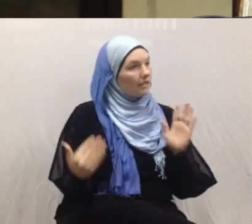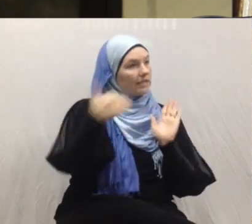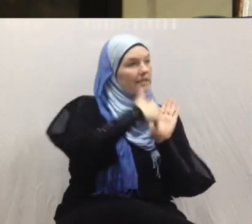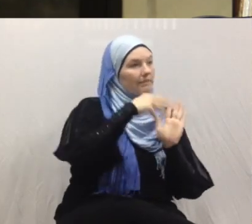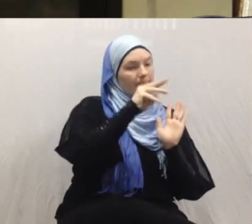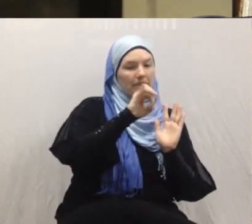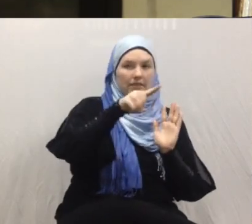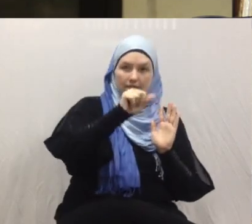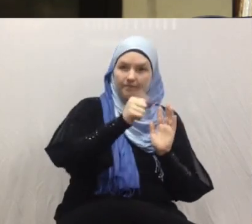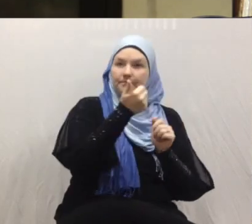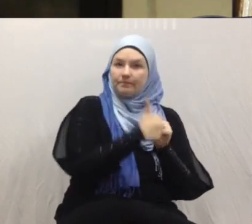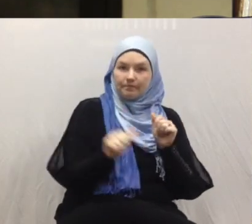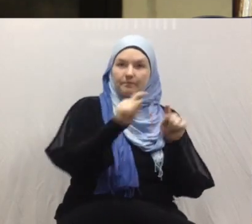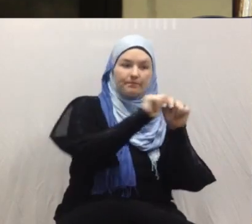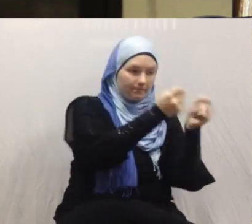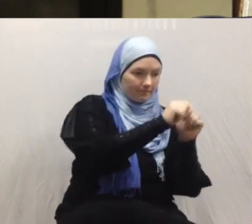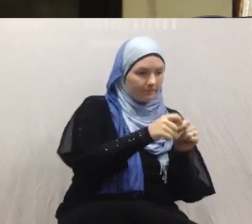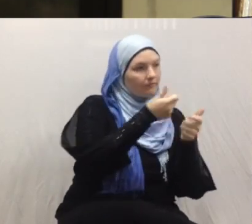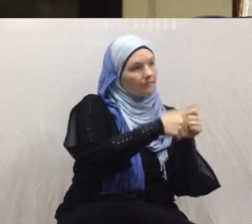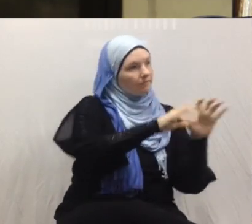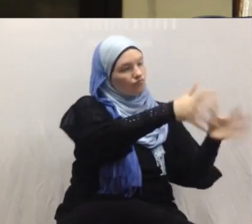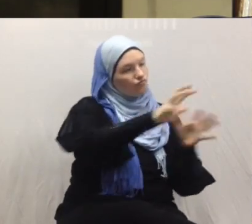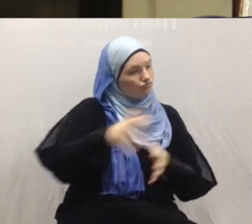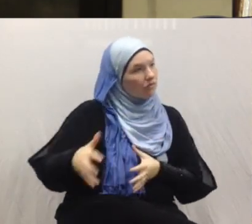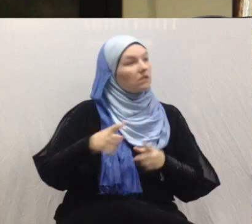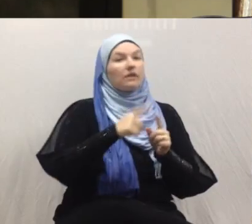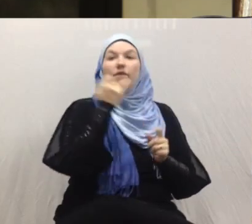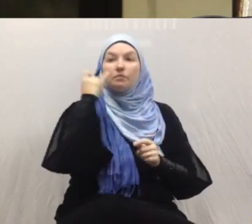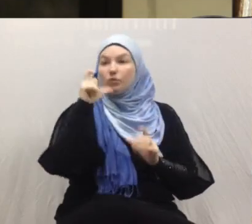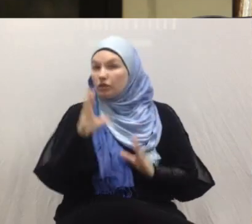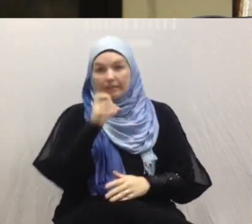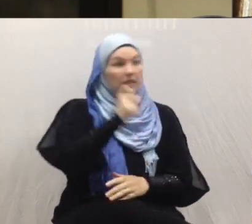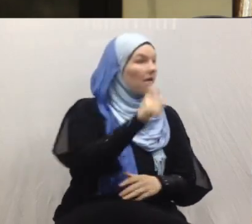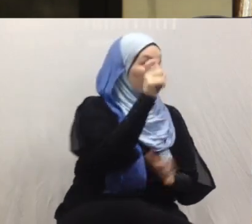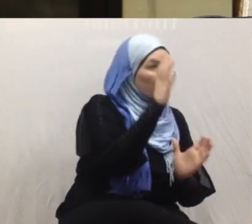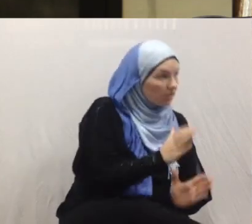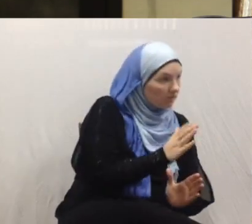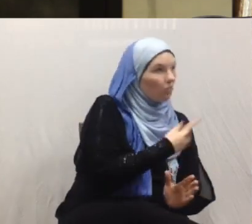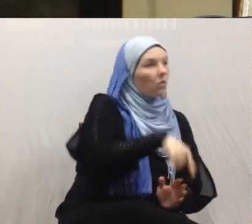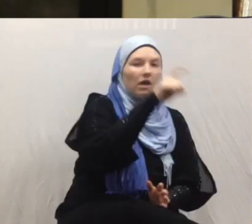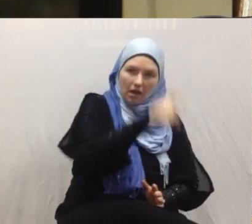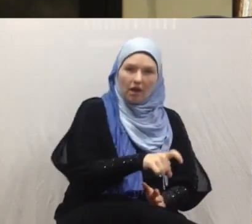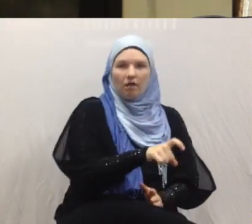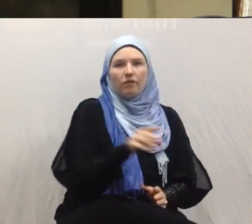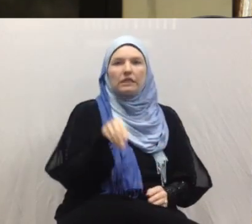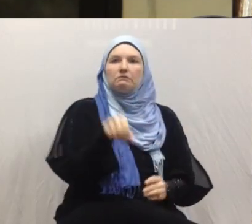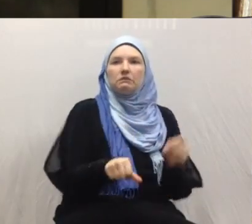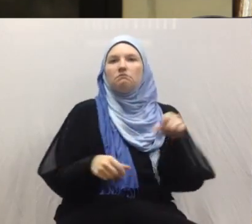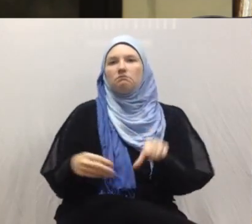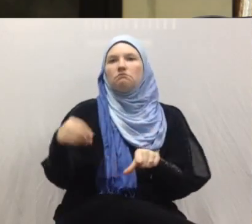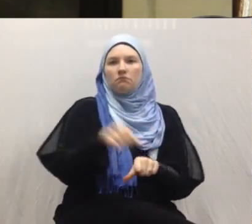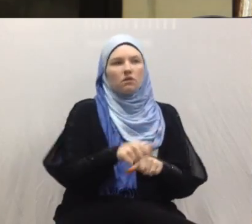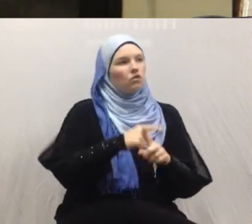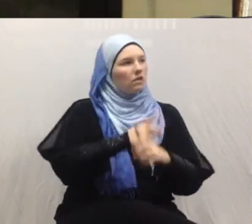Medina, every tribe, every clan, whether they are Muslims or non-Muslims, will have to contribute to the defense of